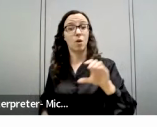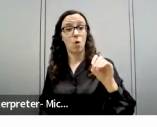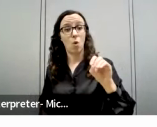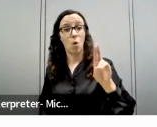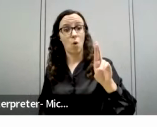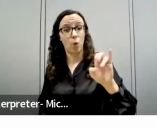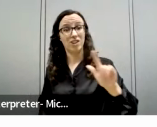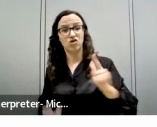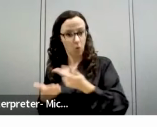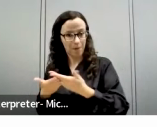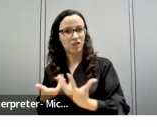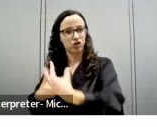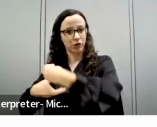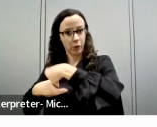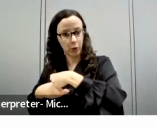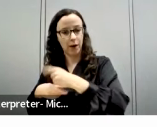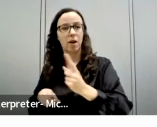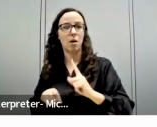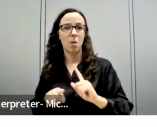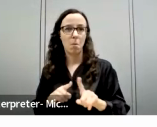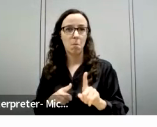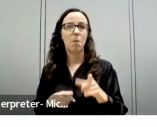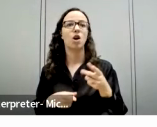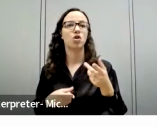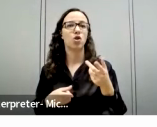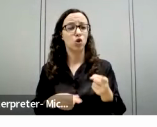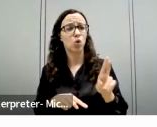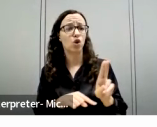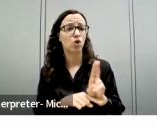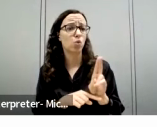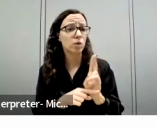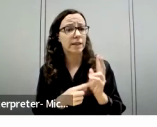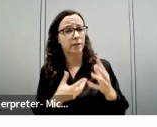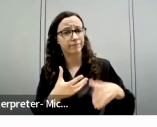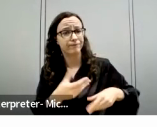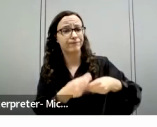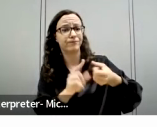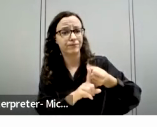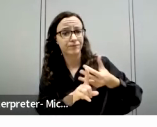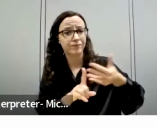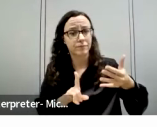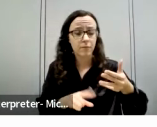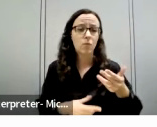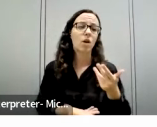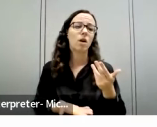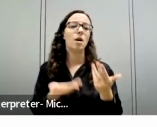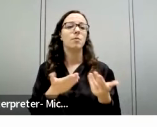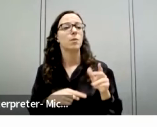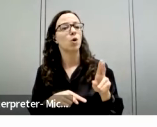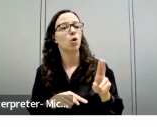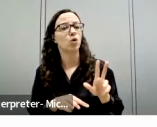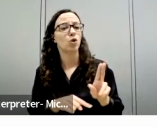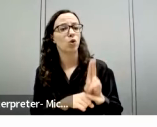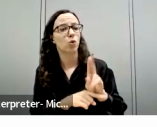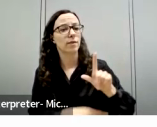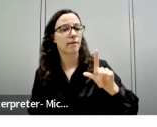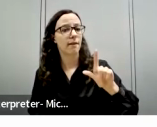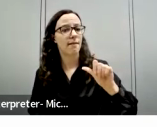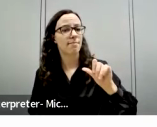using. So perhaps you're adapting a lab assignment to use, or to use samples used specifically for your